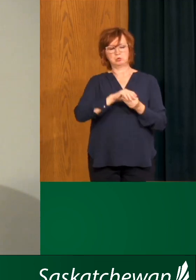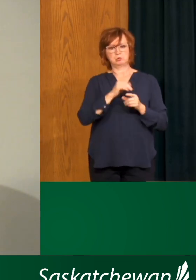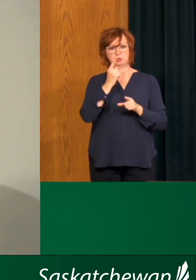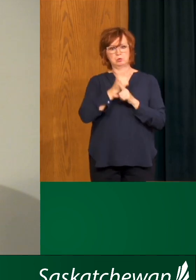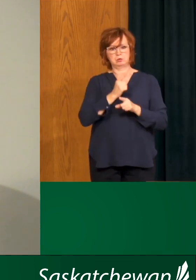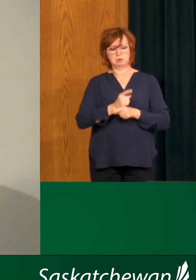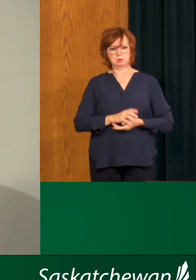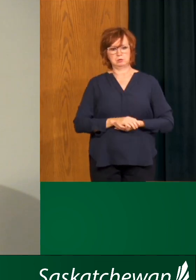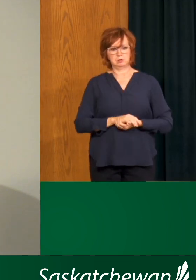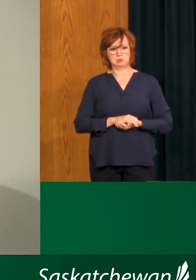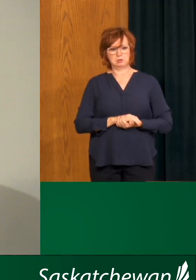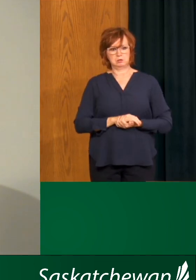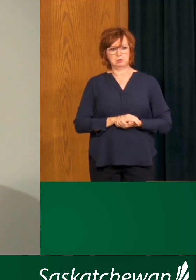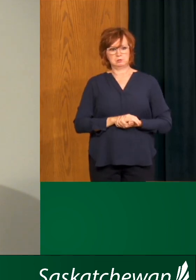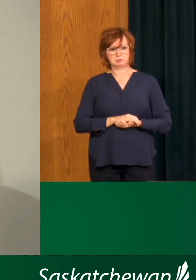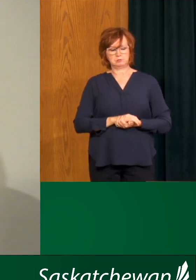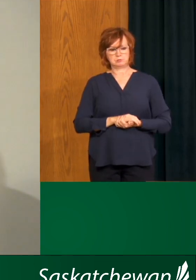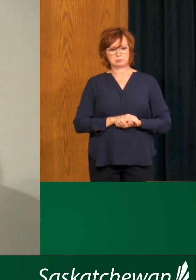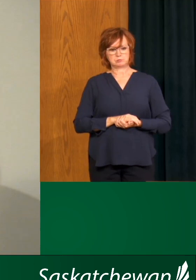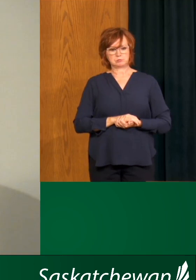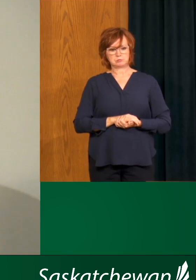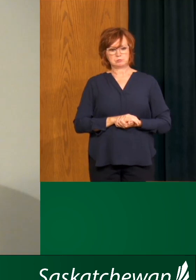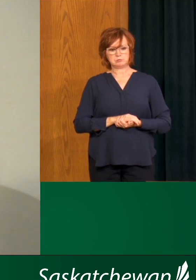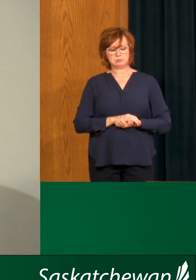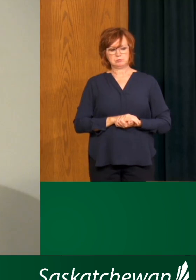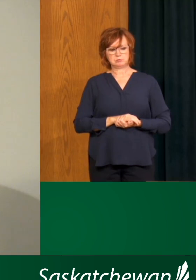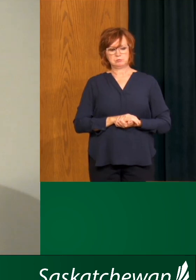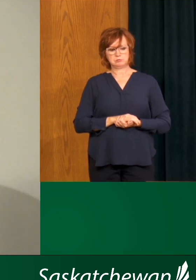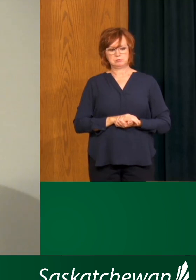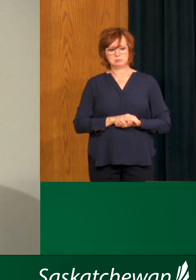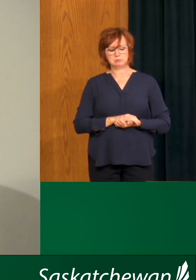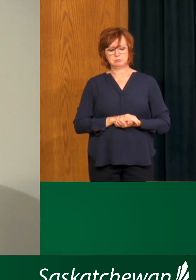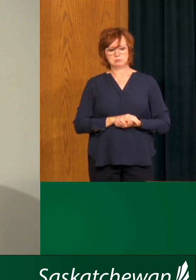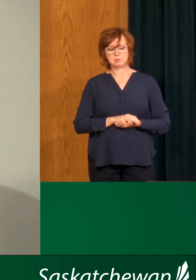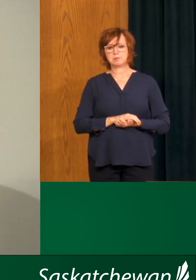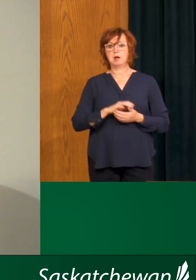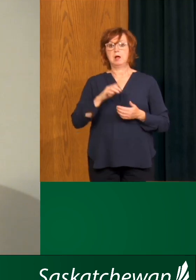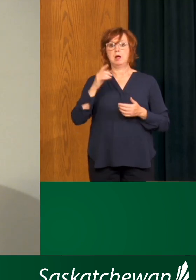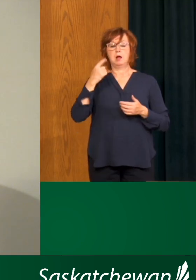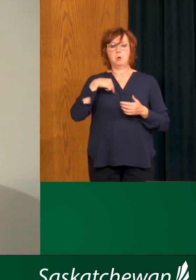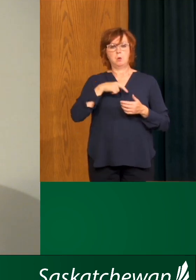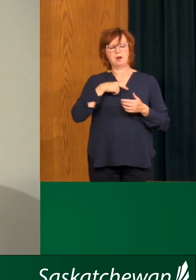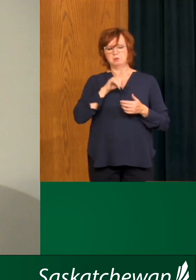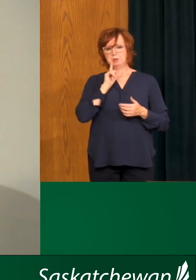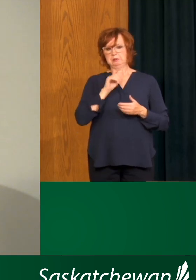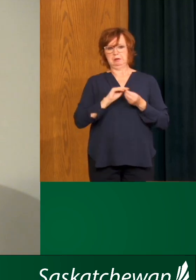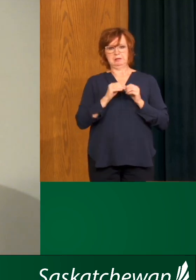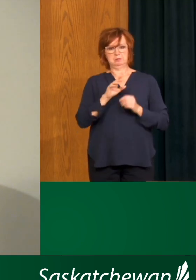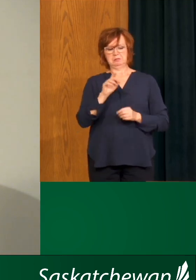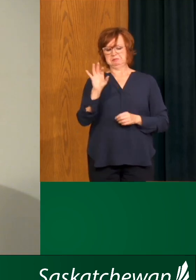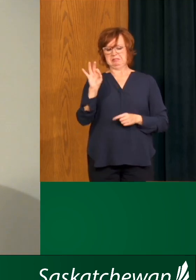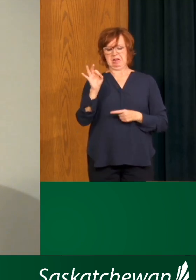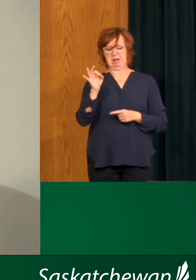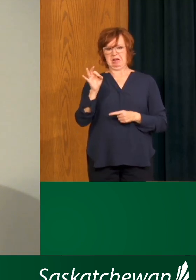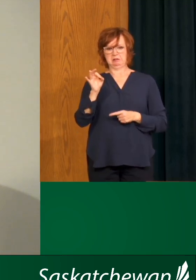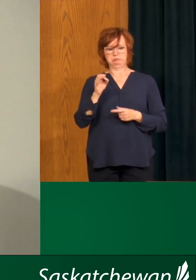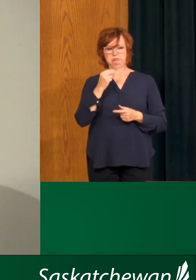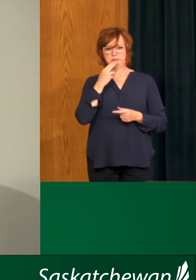9 cases who were diagnosed in Saskatchewan but belonged to another province. The numbers are fairly low and overall don't make too much of a